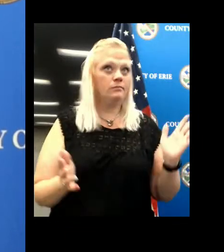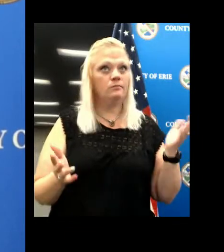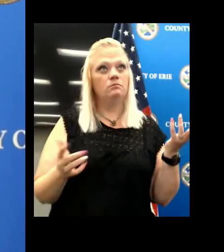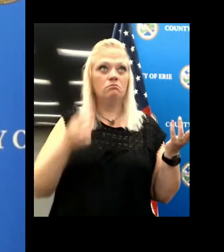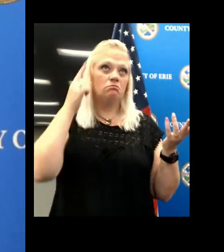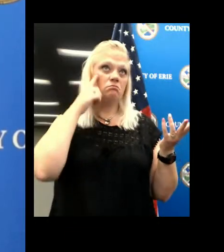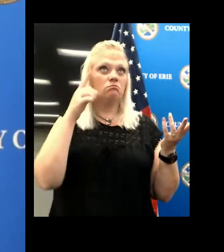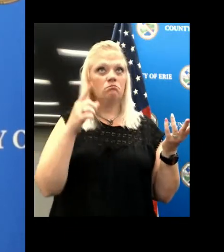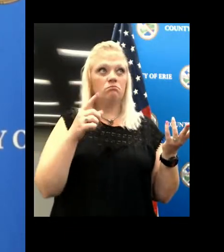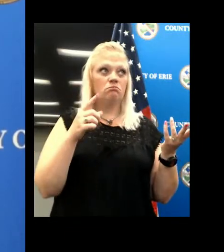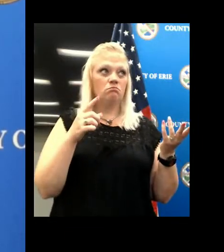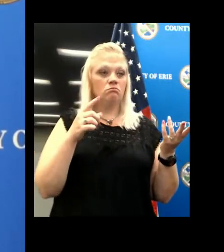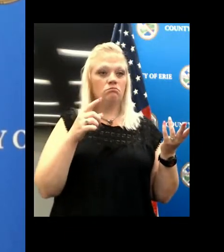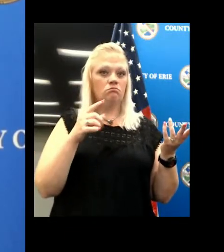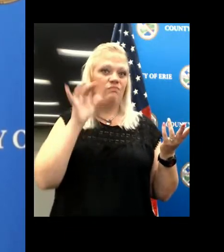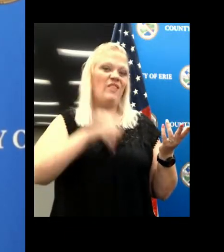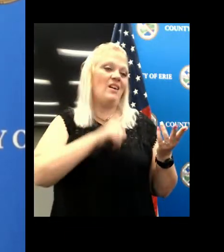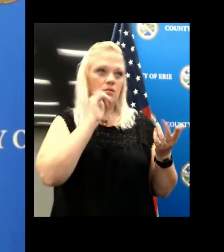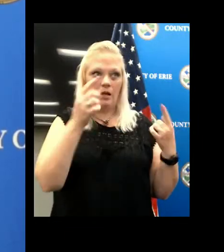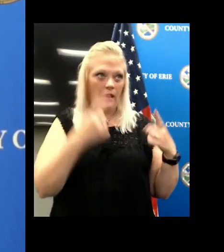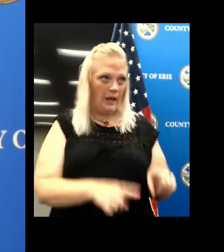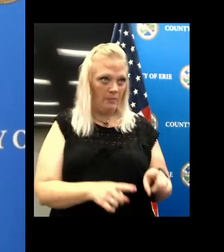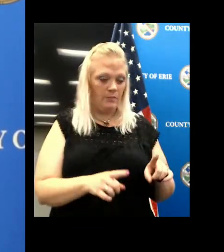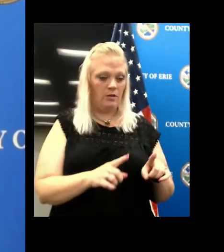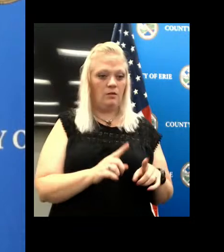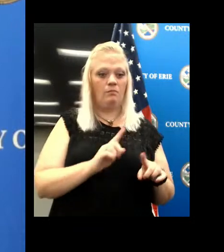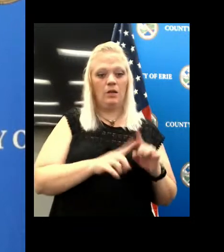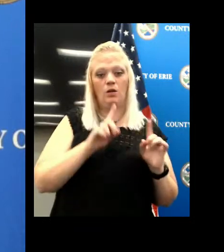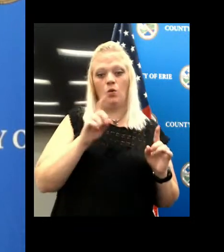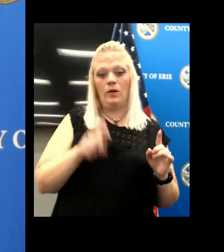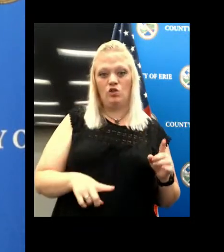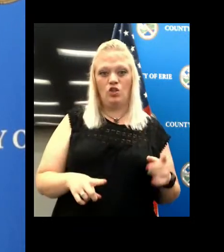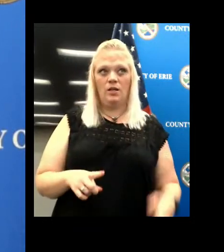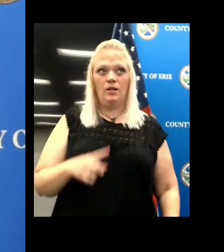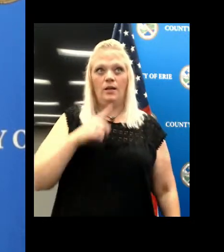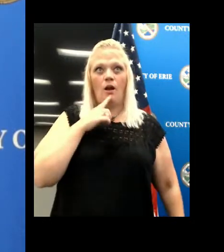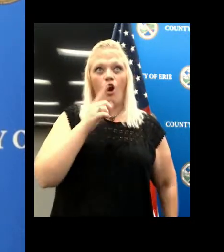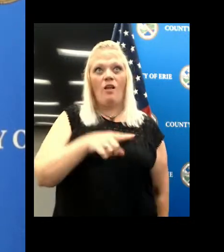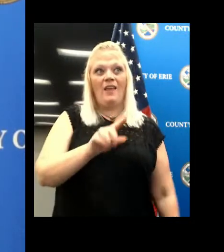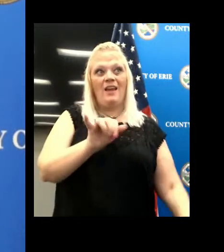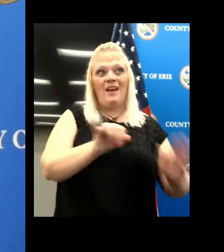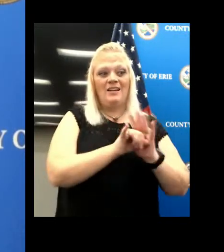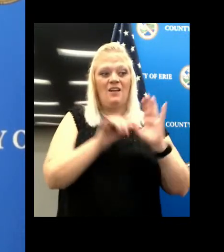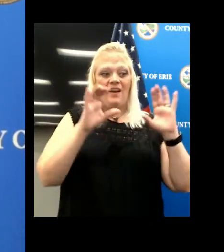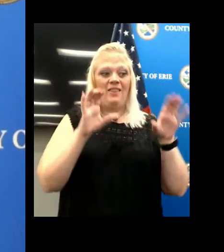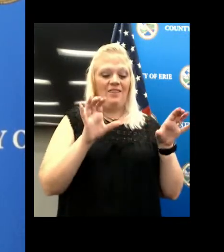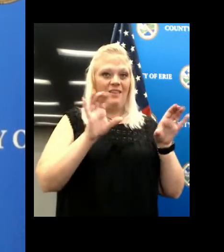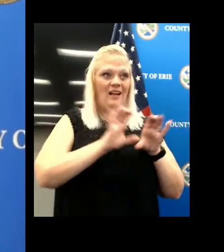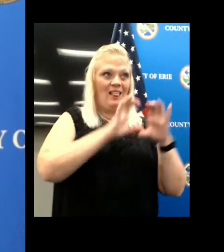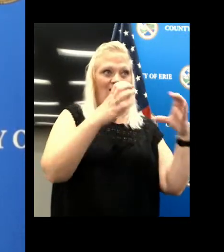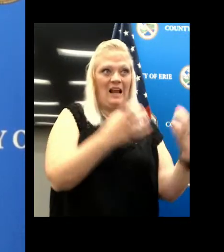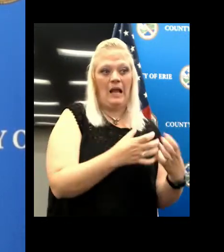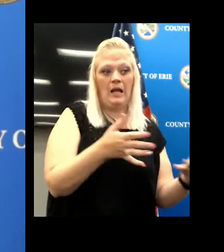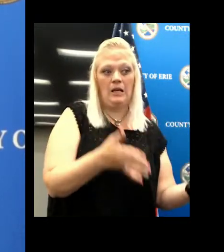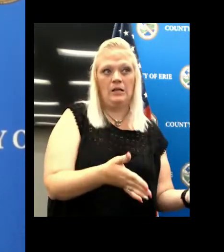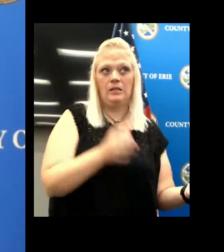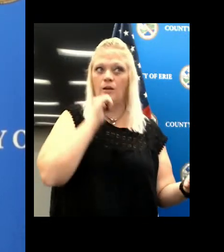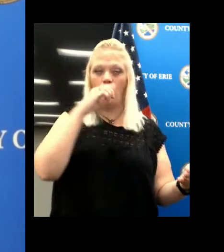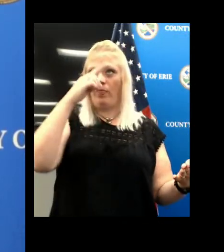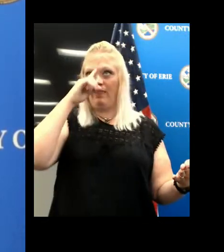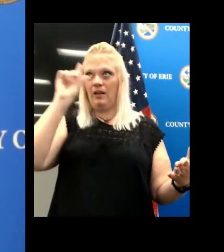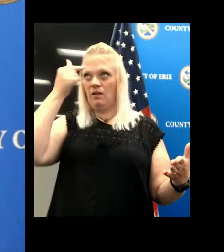that's certainly not going to happen. The question is, are they identifying the class where the student is? I don't believe that's what the